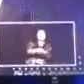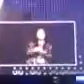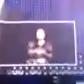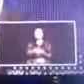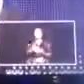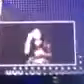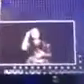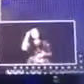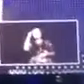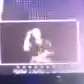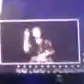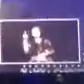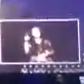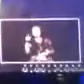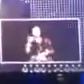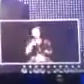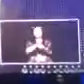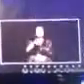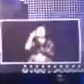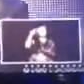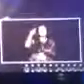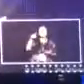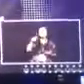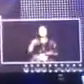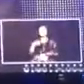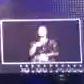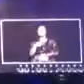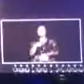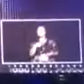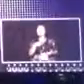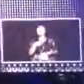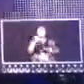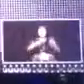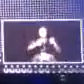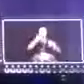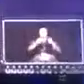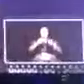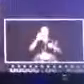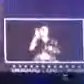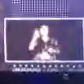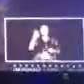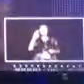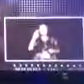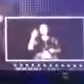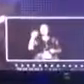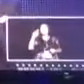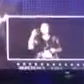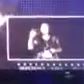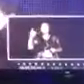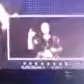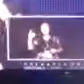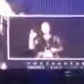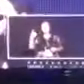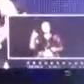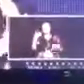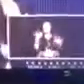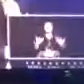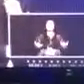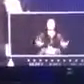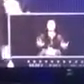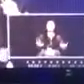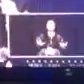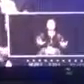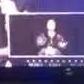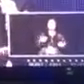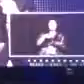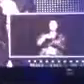You know, they paid for my Ferrari. And I was about to buy an iWatch. And they paid